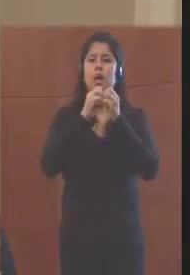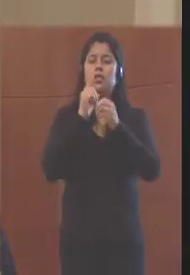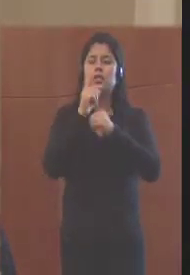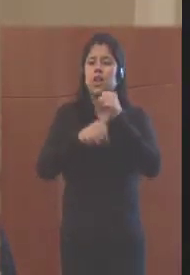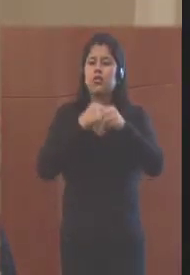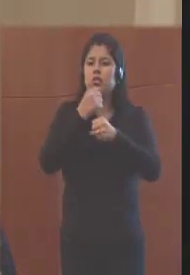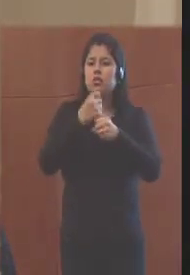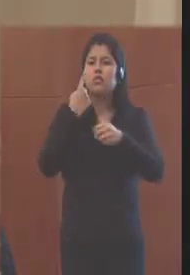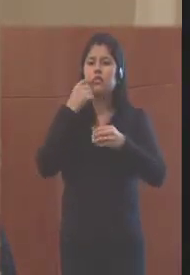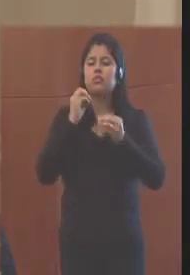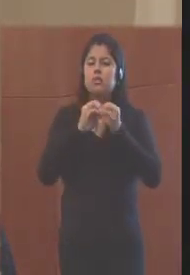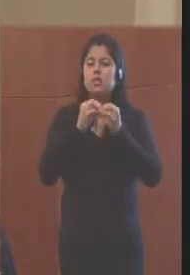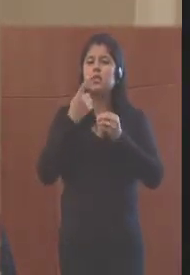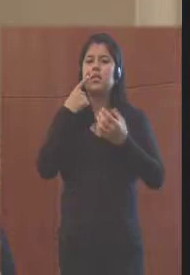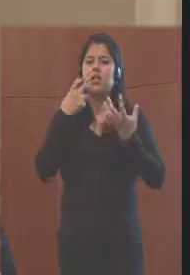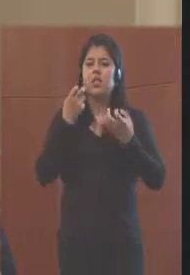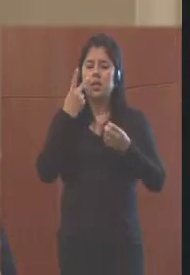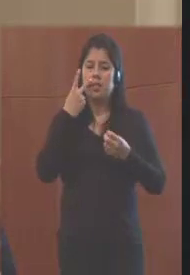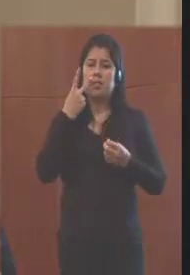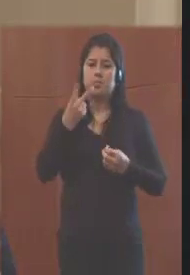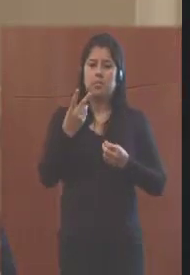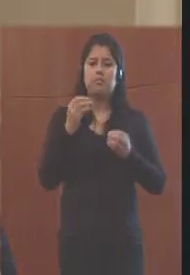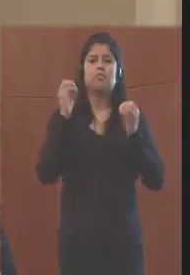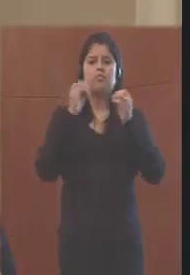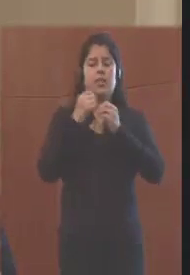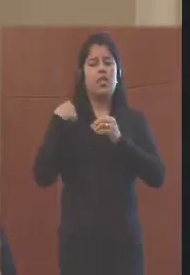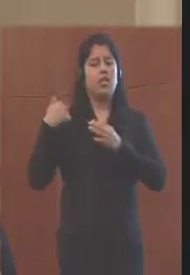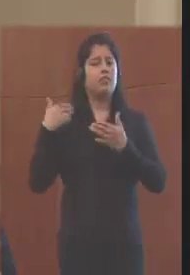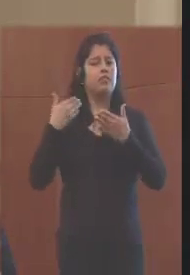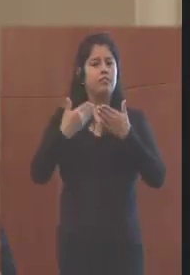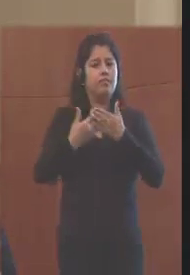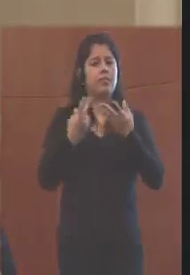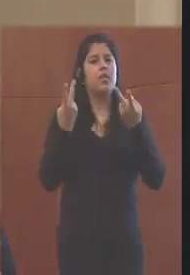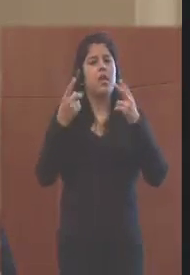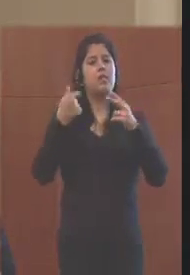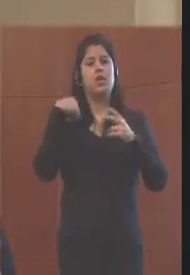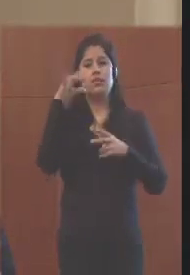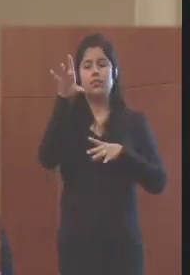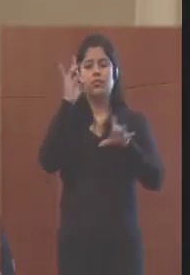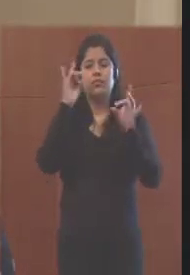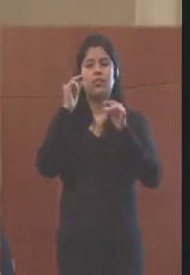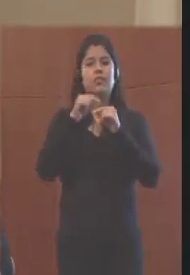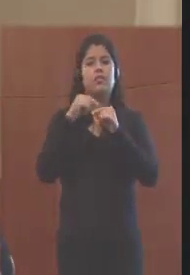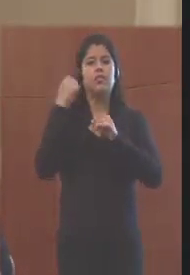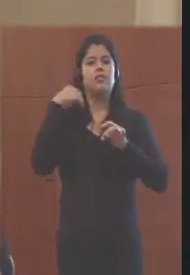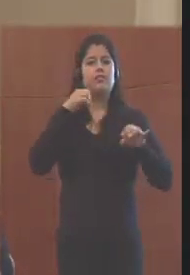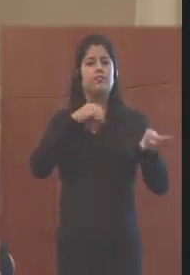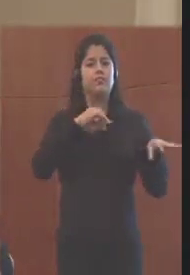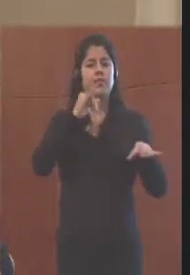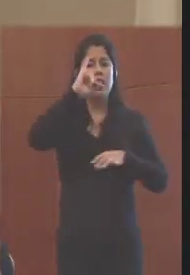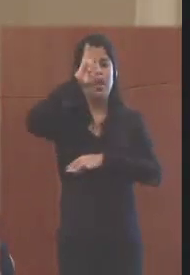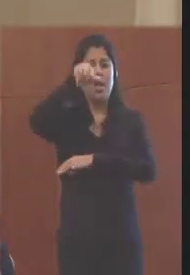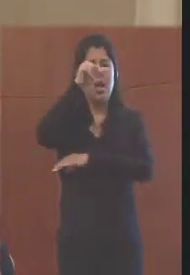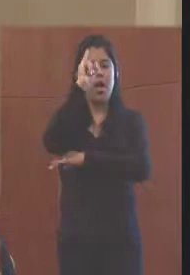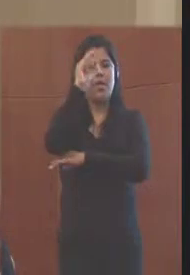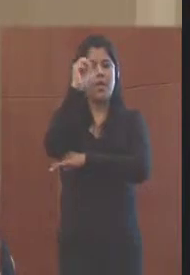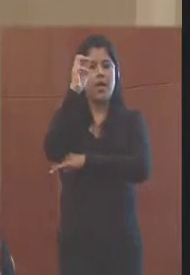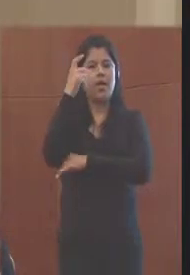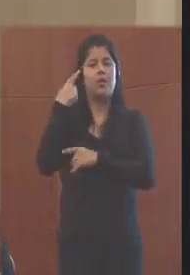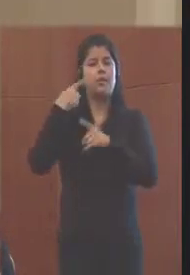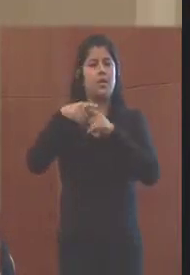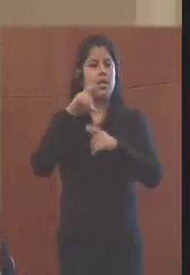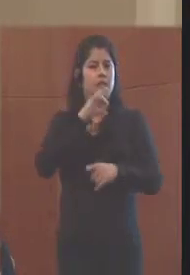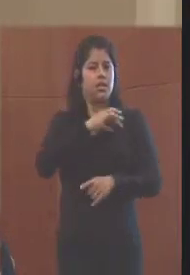So we chose one country in the sub-region, which was Jamaica, and Chile,